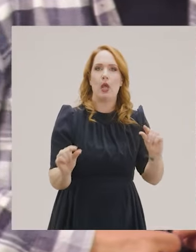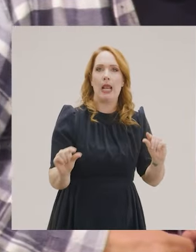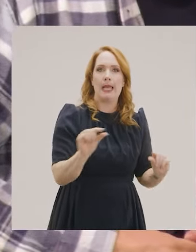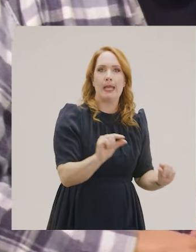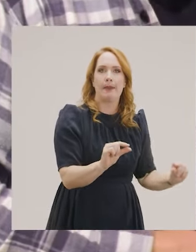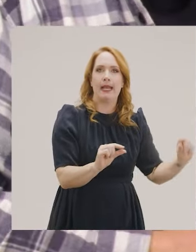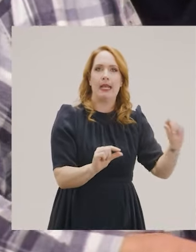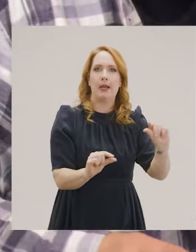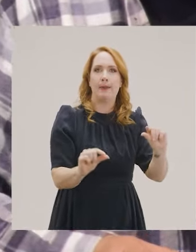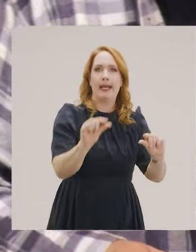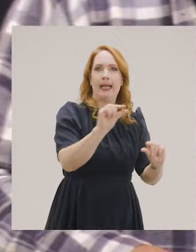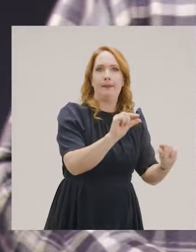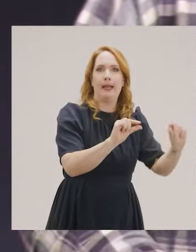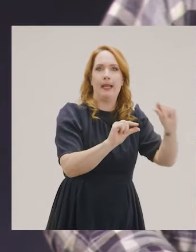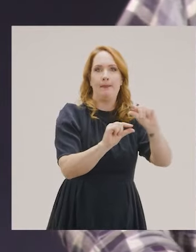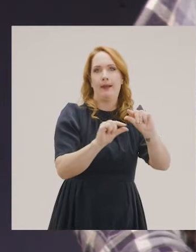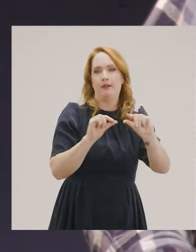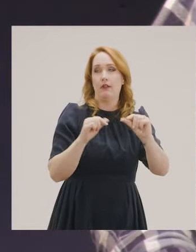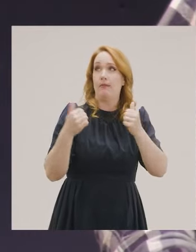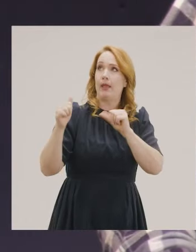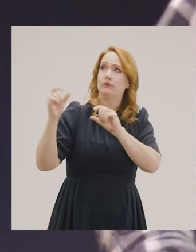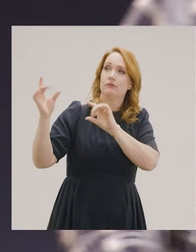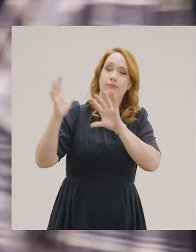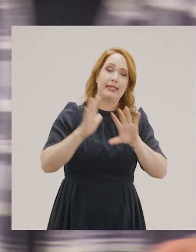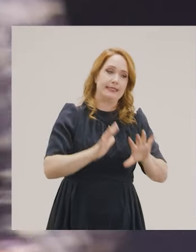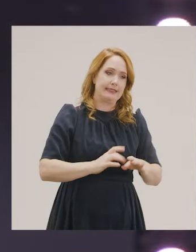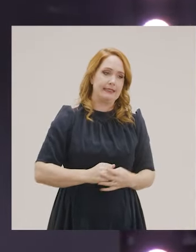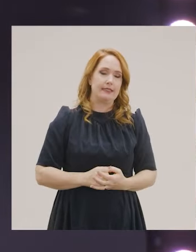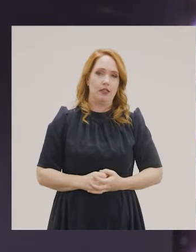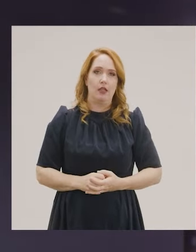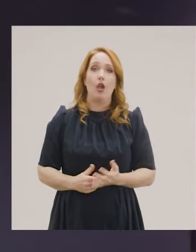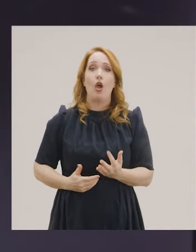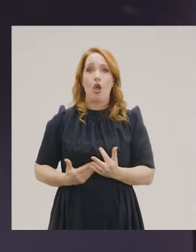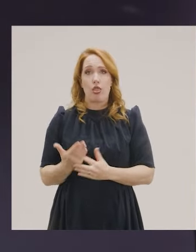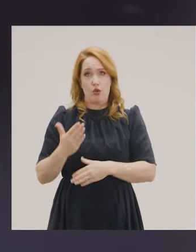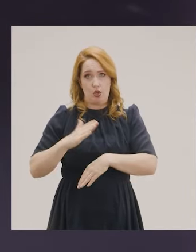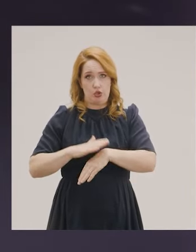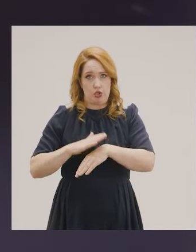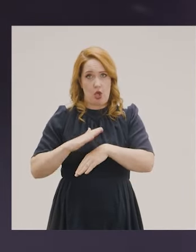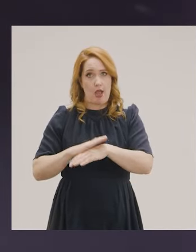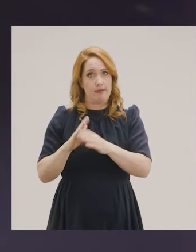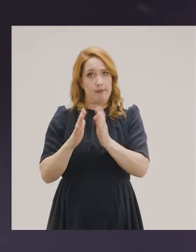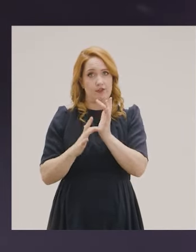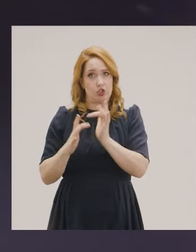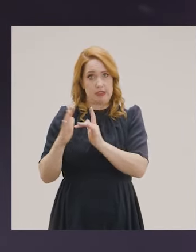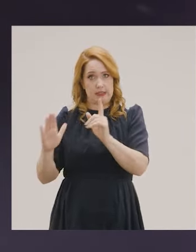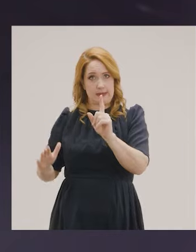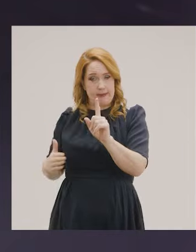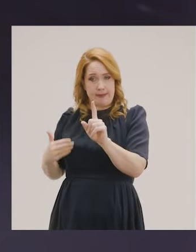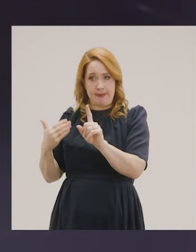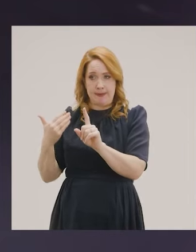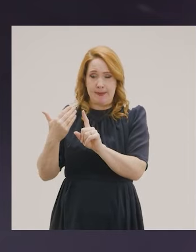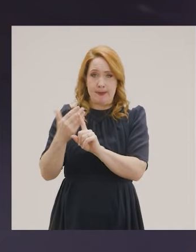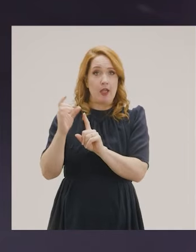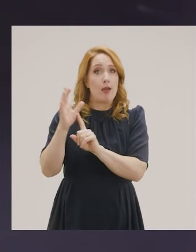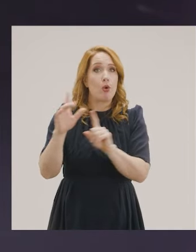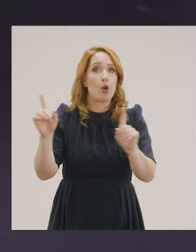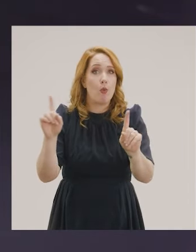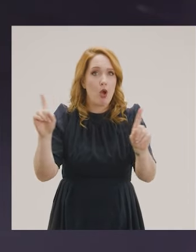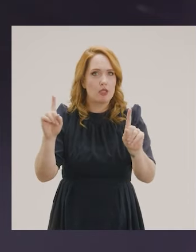blessed. Friends, I want to tell you that one of the great marks of Christianity through the ages since the time of Jesus